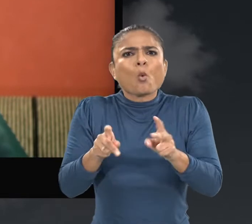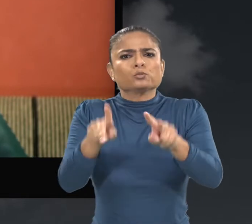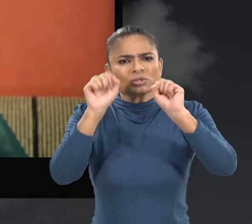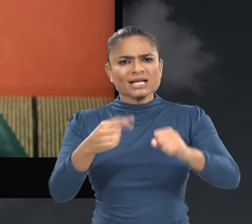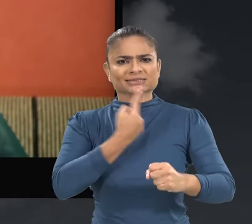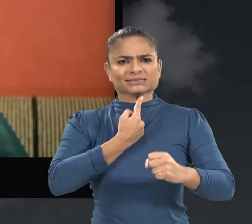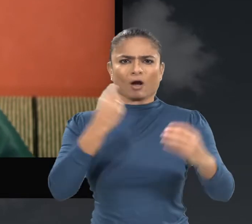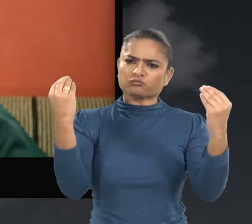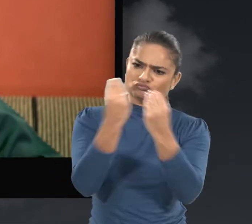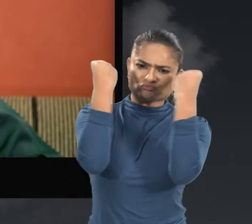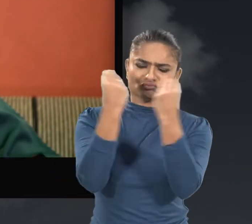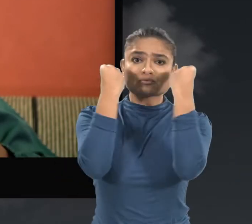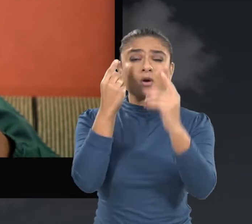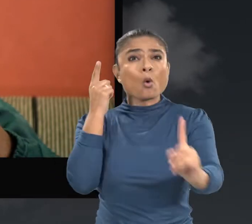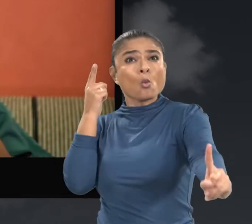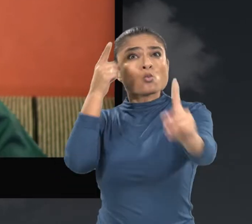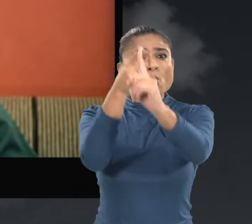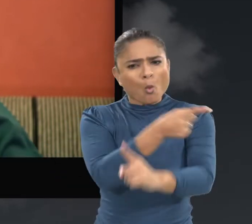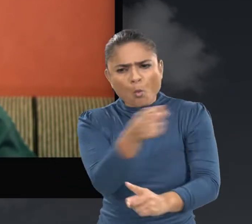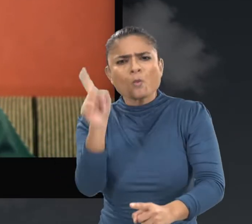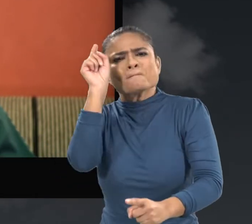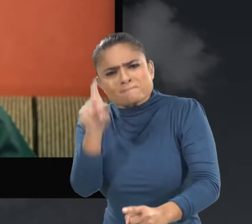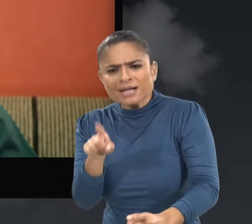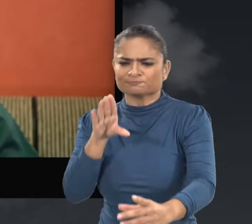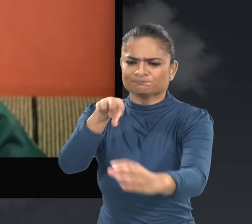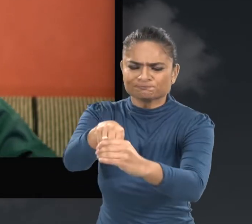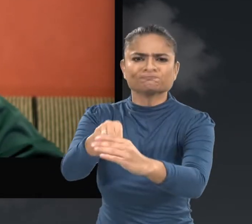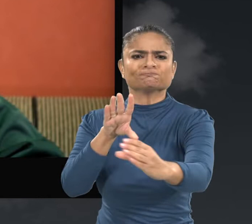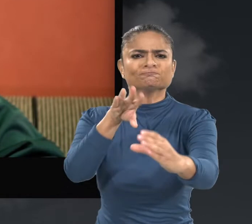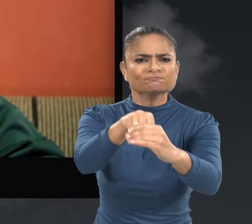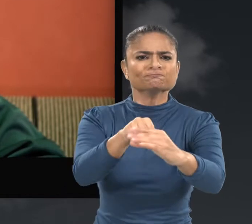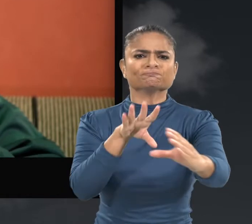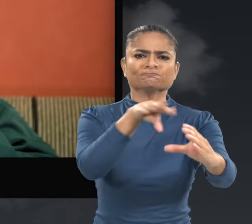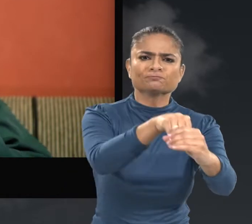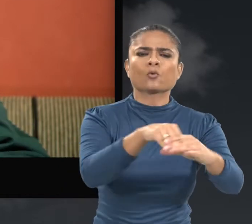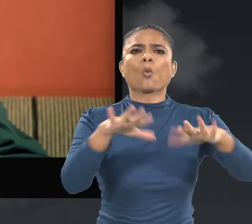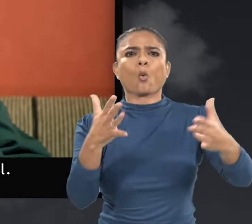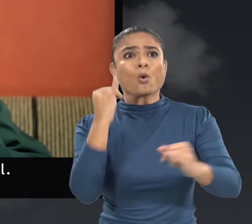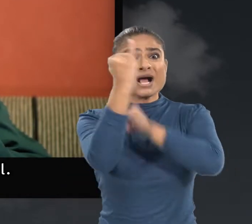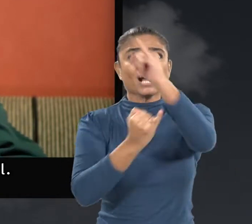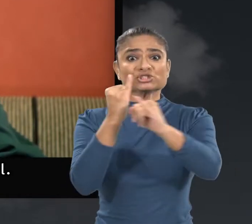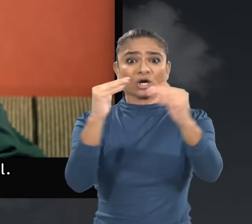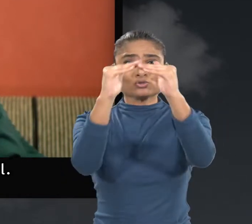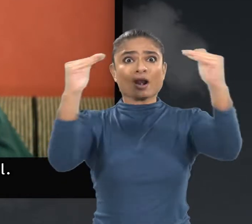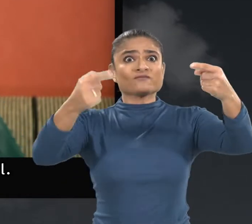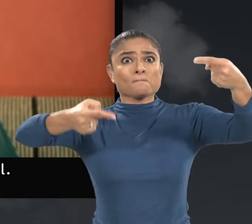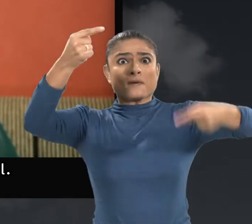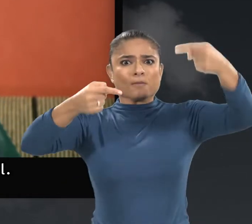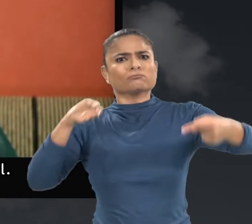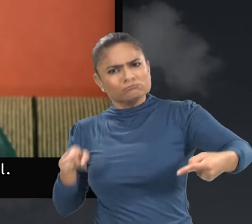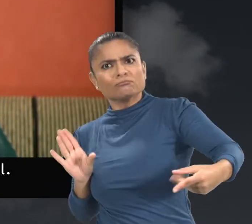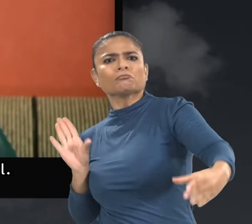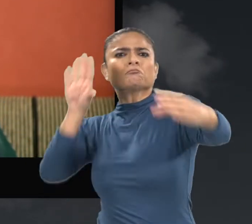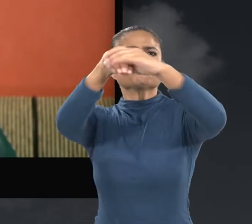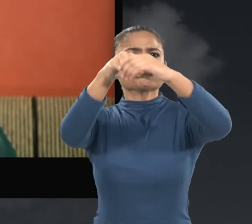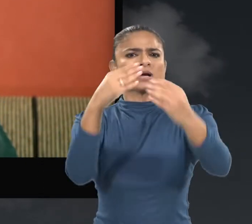to train, then they now have the goal to participate or to compete at the international